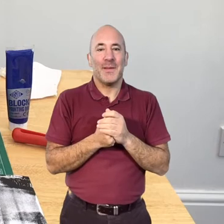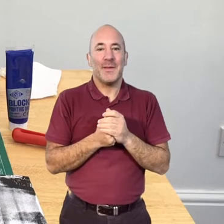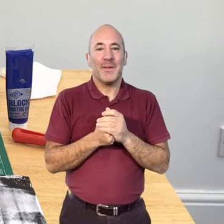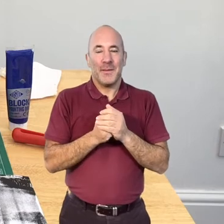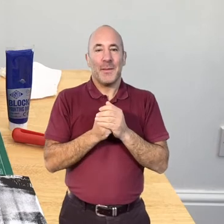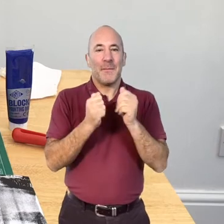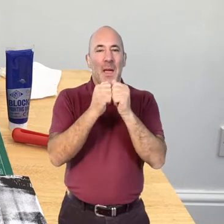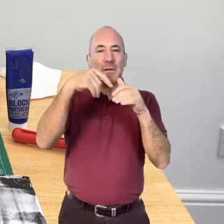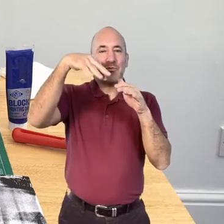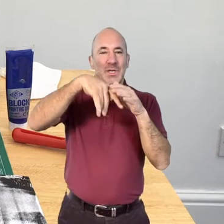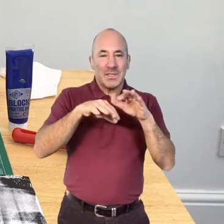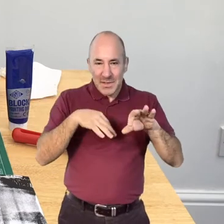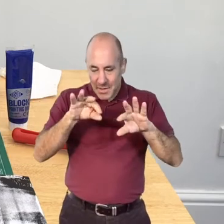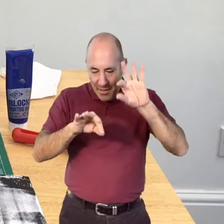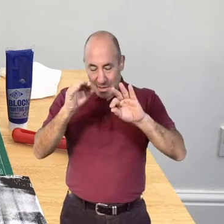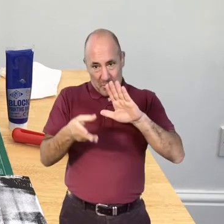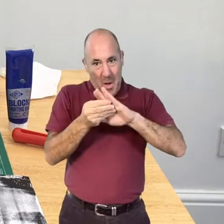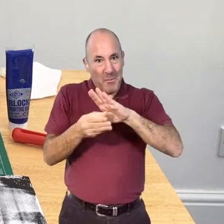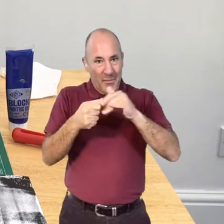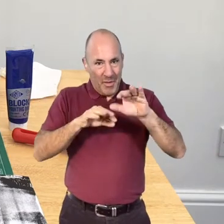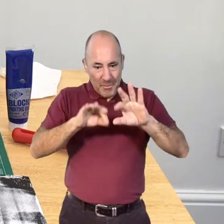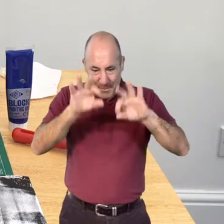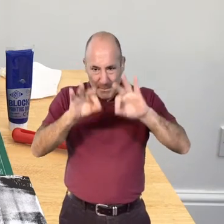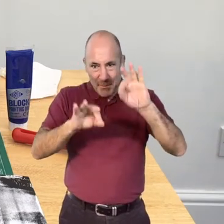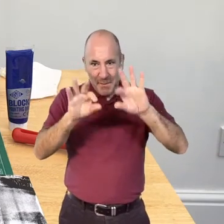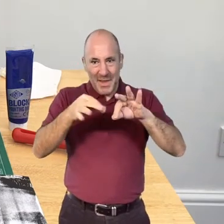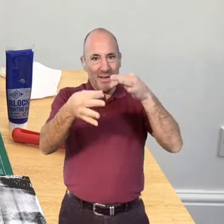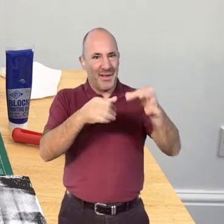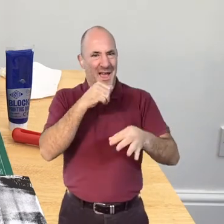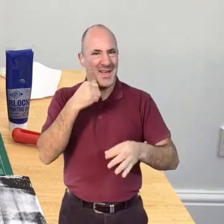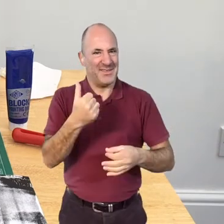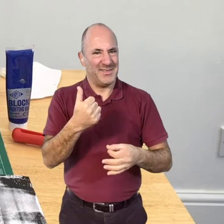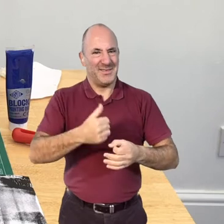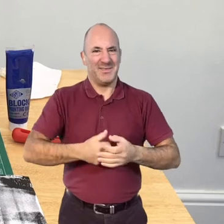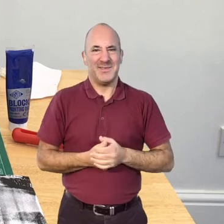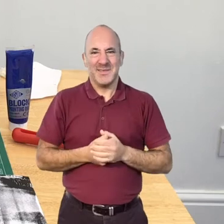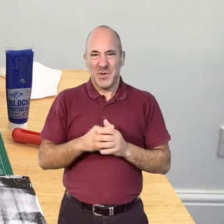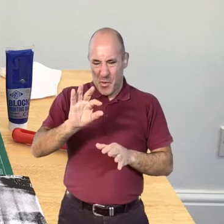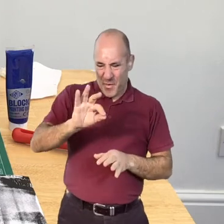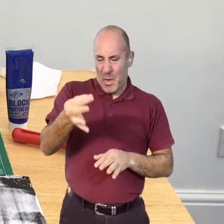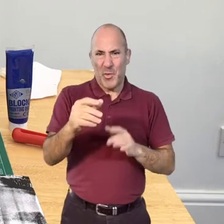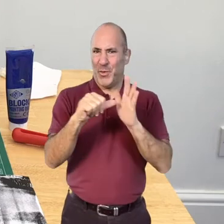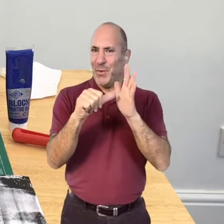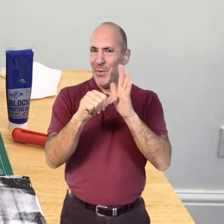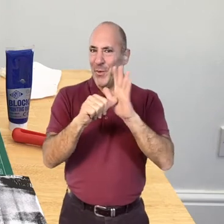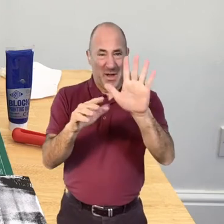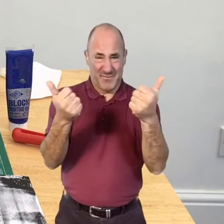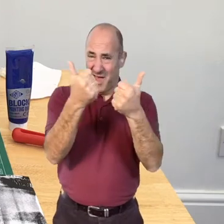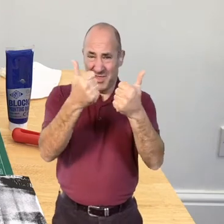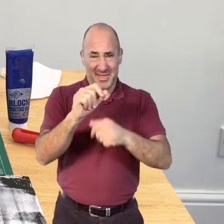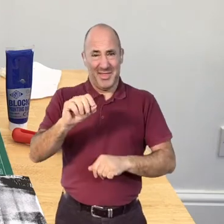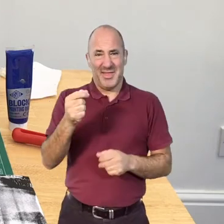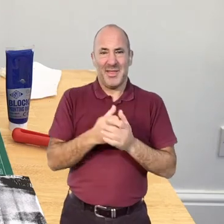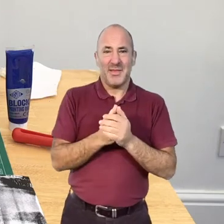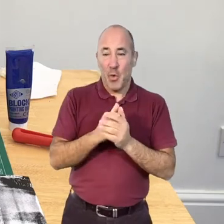thin card picked up the ink really nicely. A little bit tricky to flip over, but it's okay. Now you don't